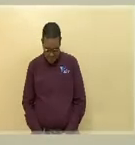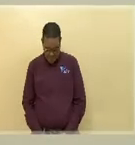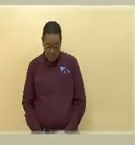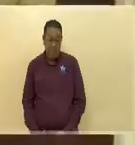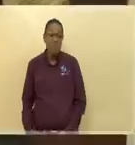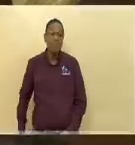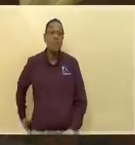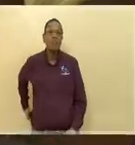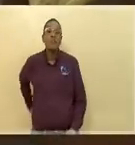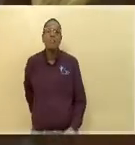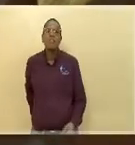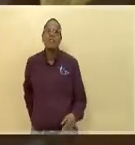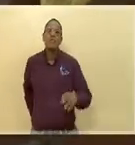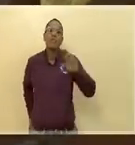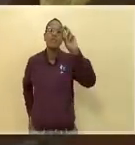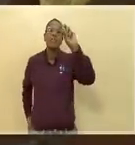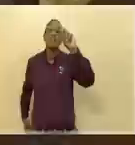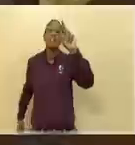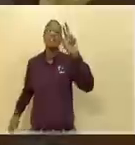Mr. Rosneth.